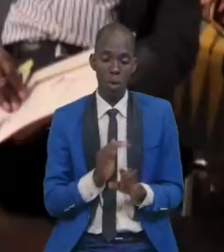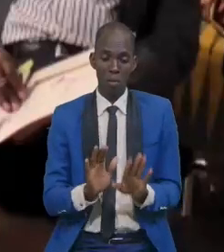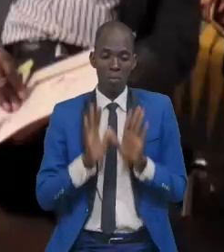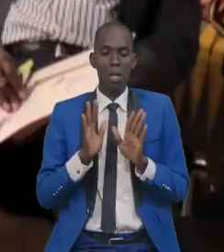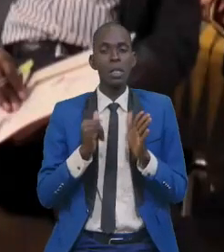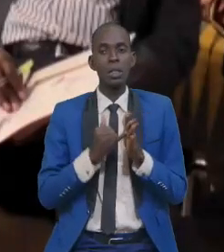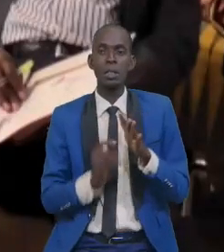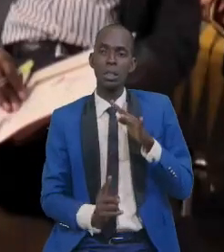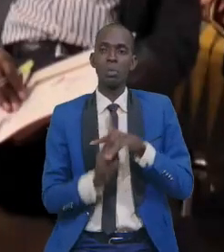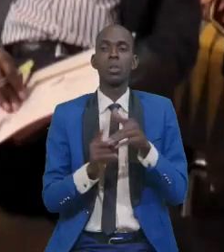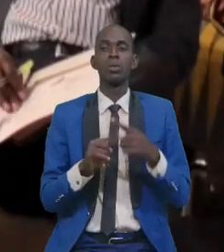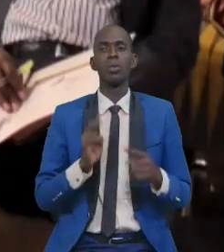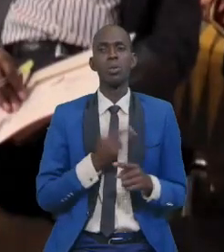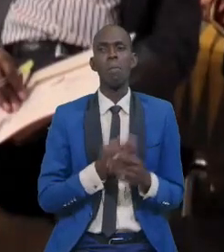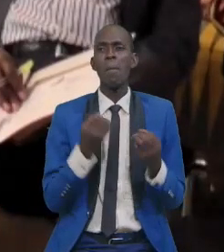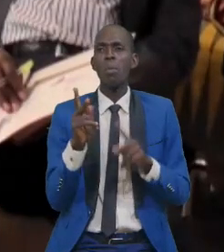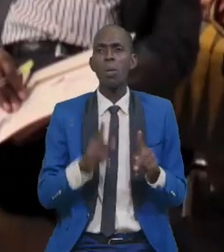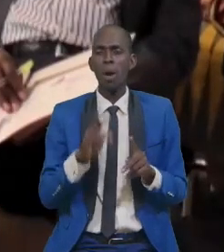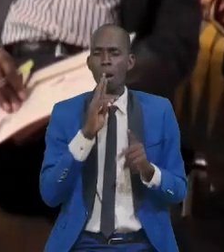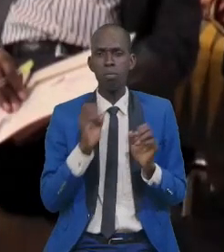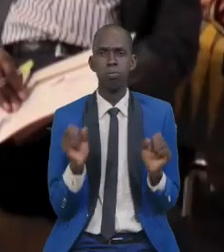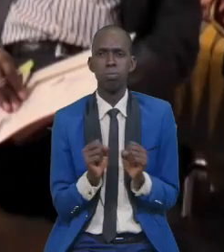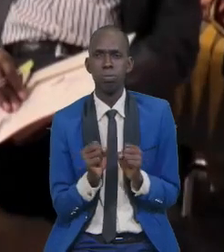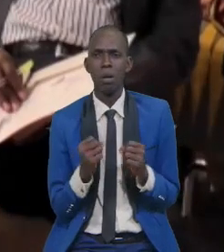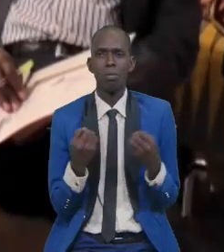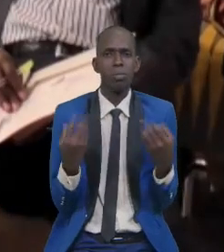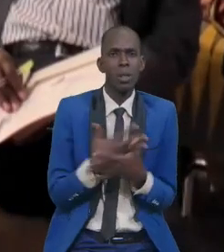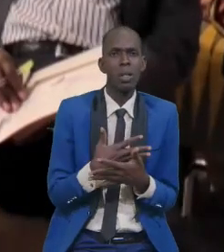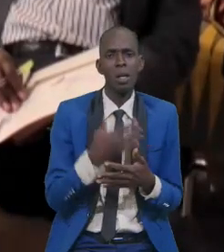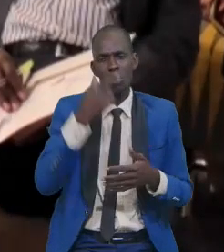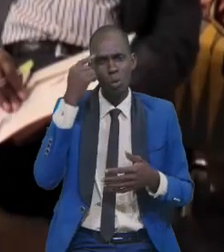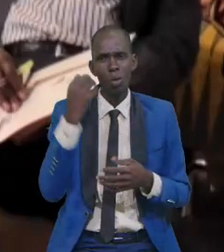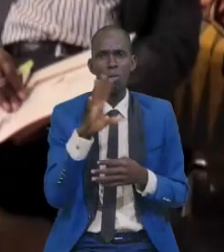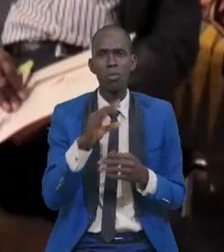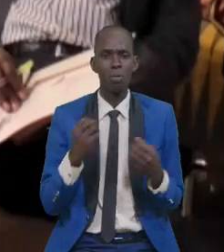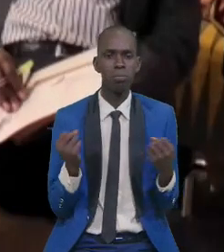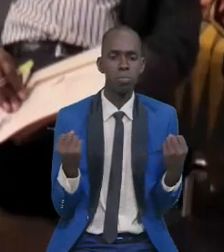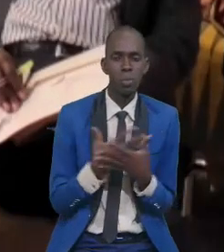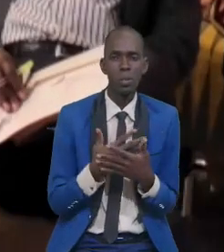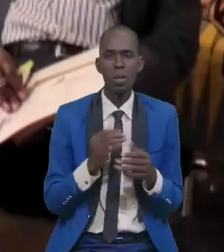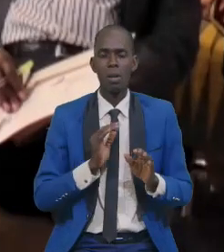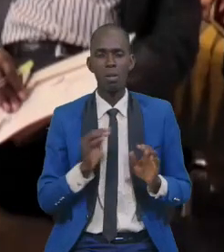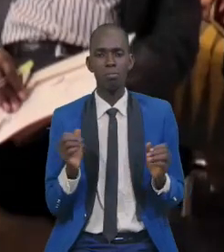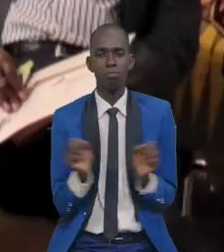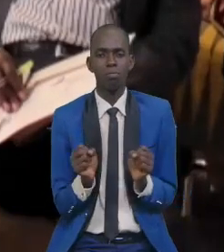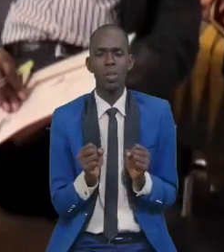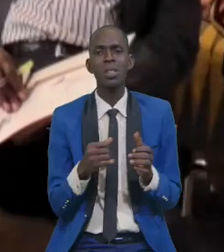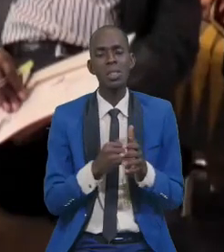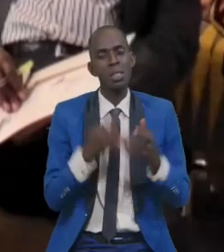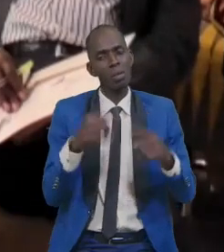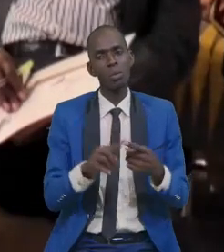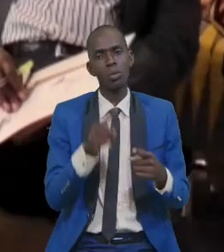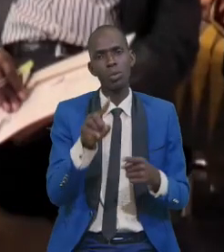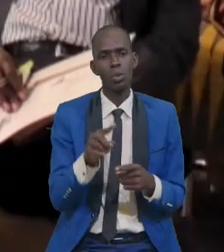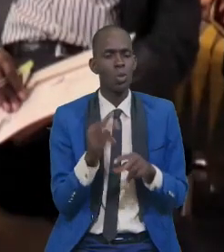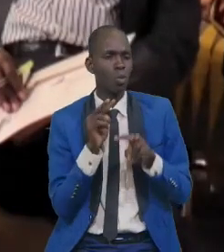Many people fret and they worry. And according to your fretting, according to your worry, it's unto you. Look at life. Why